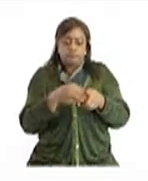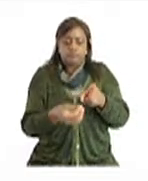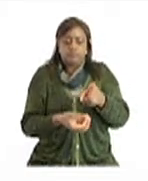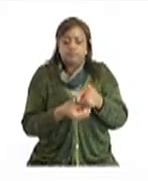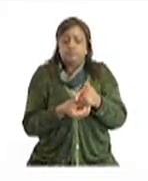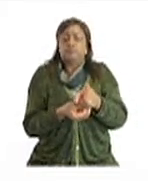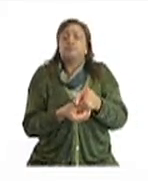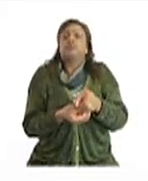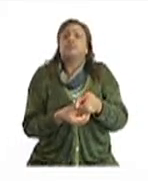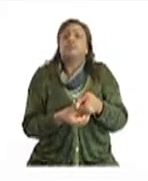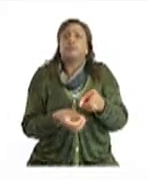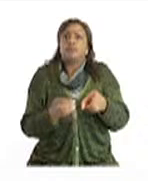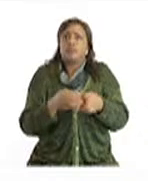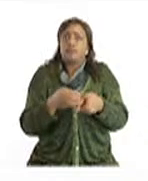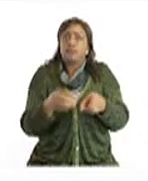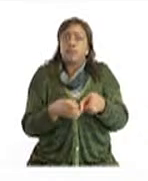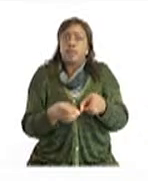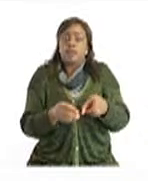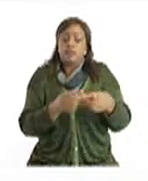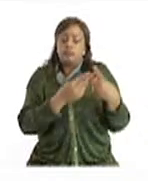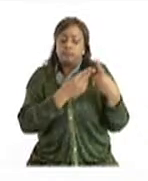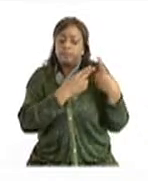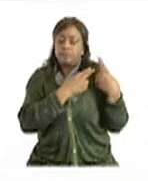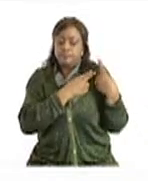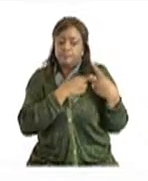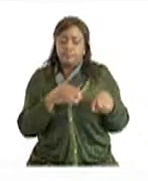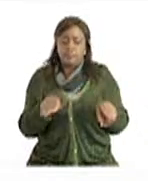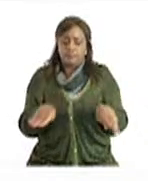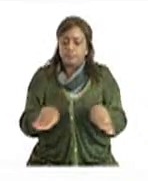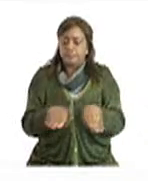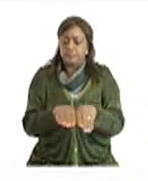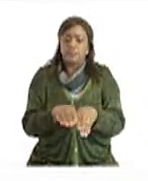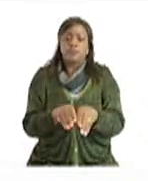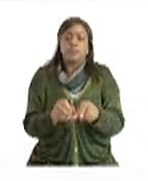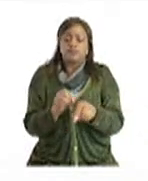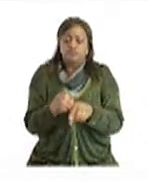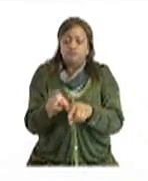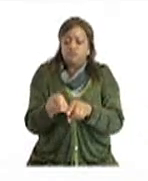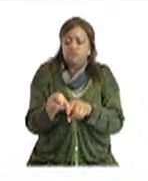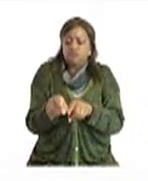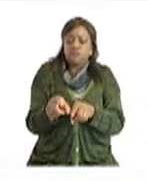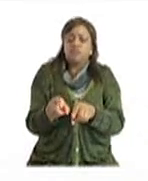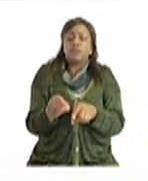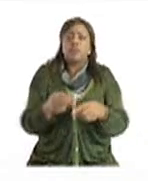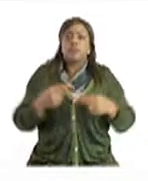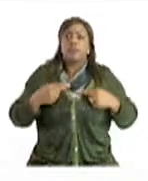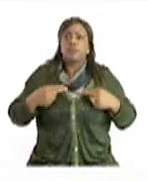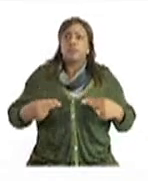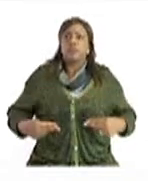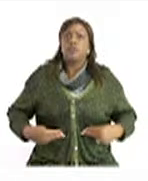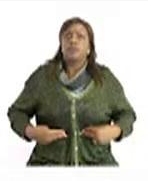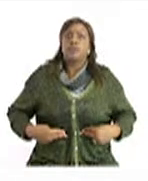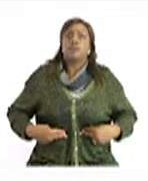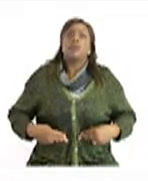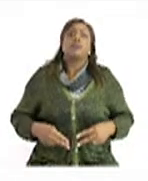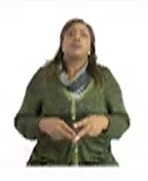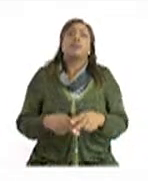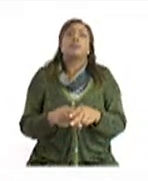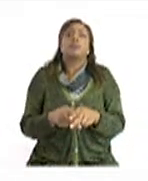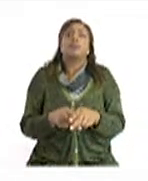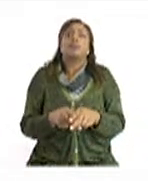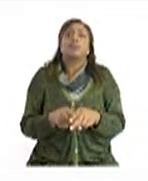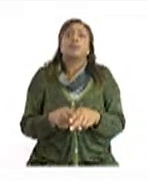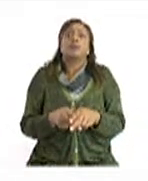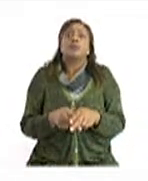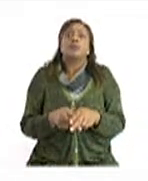The testes are responsible to produce sperm cells and hormones. And in order for them